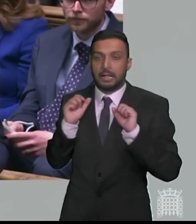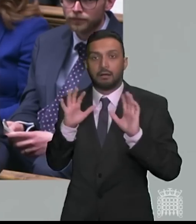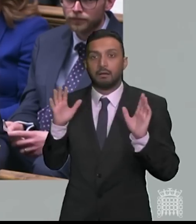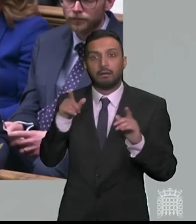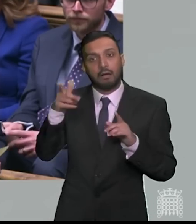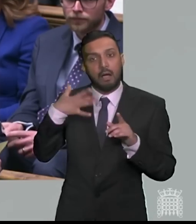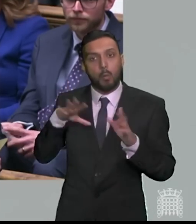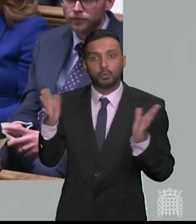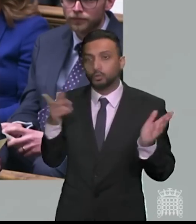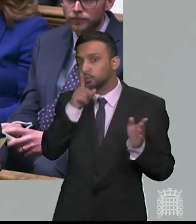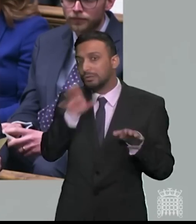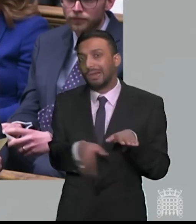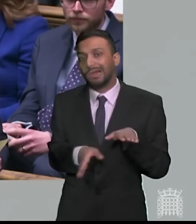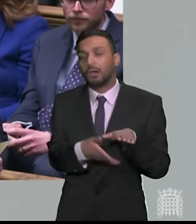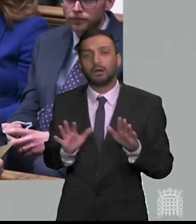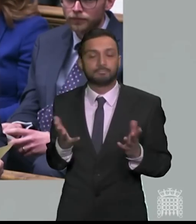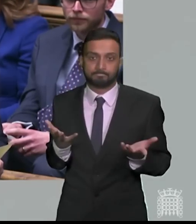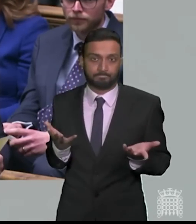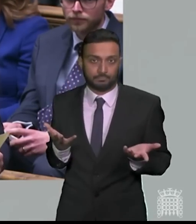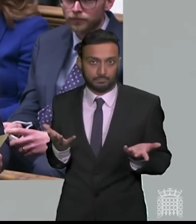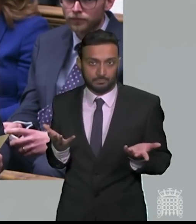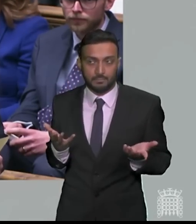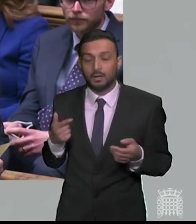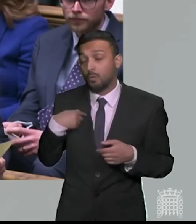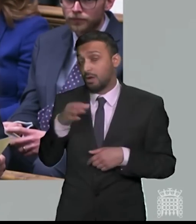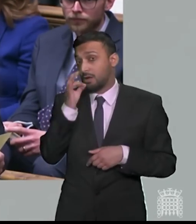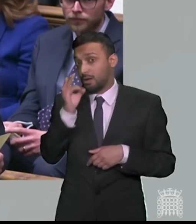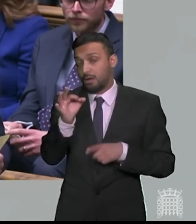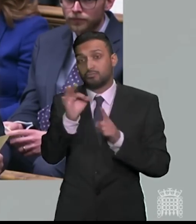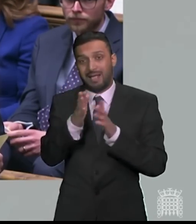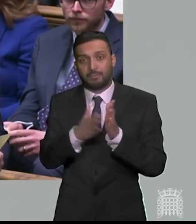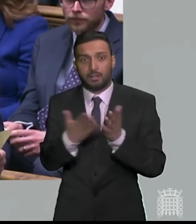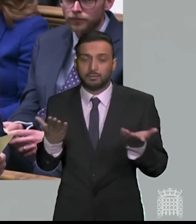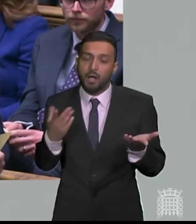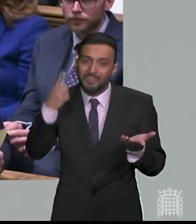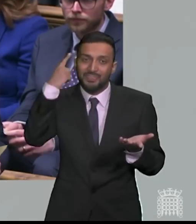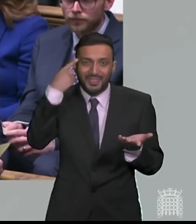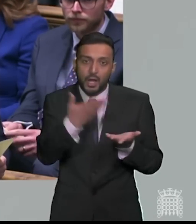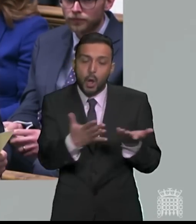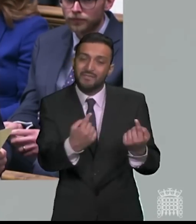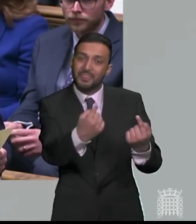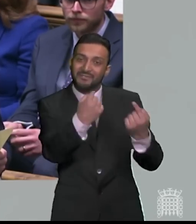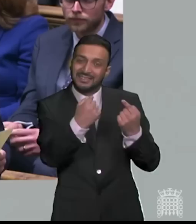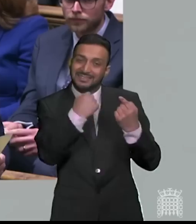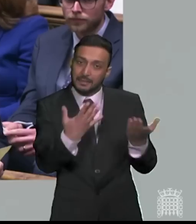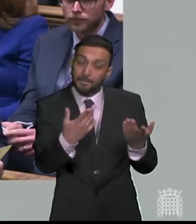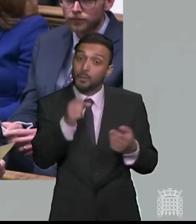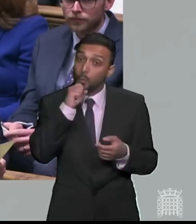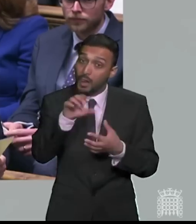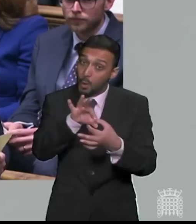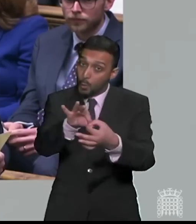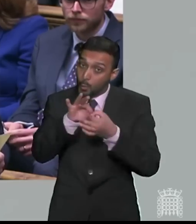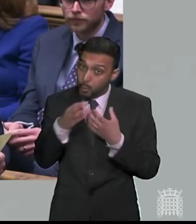carpet. So will the Prime Minister, for the sake of victims, work with me to ensure that our local leaders do